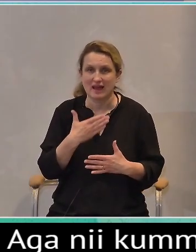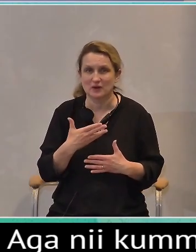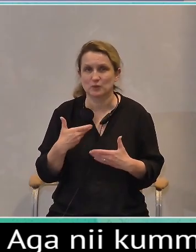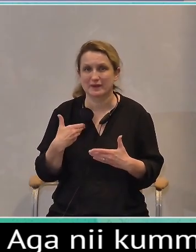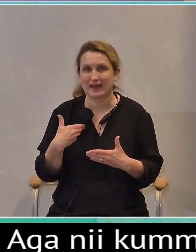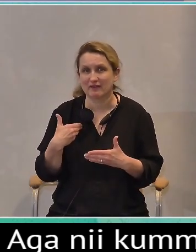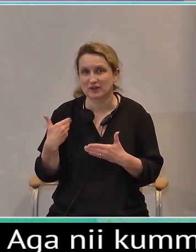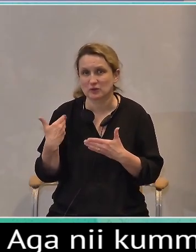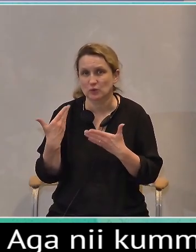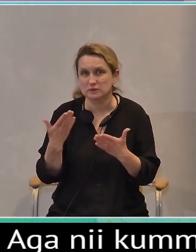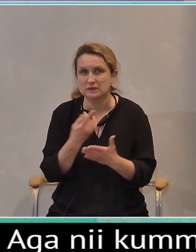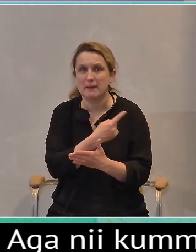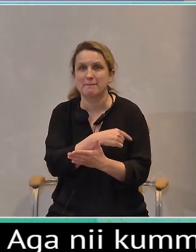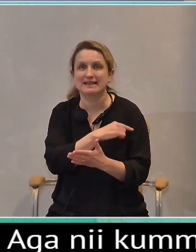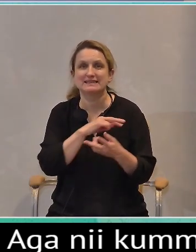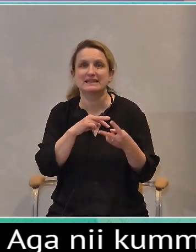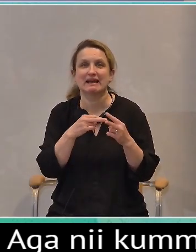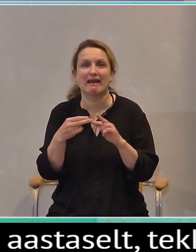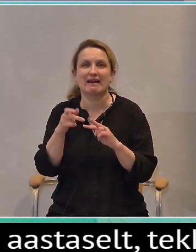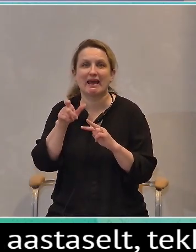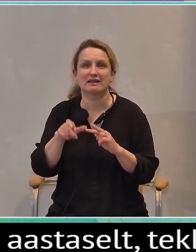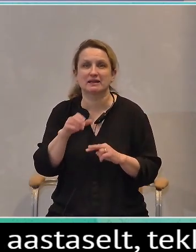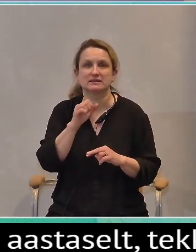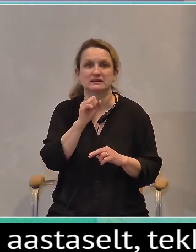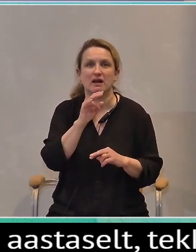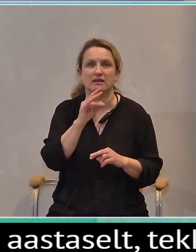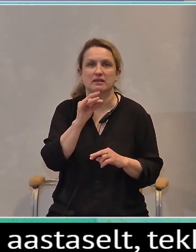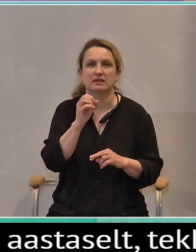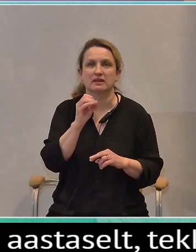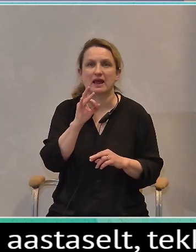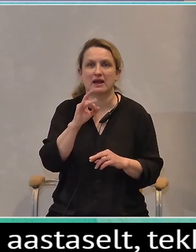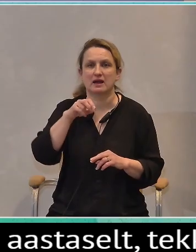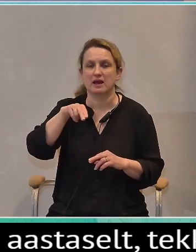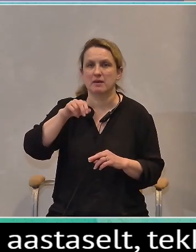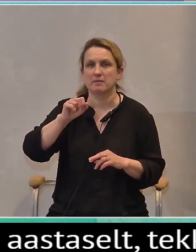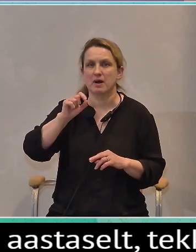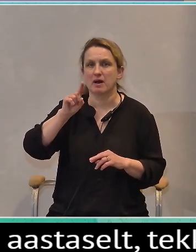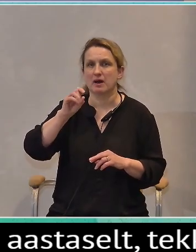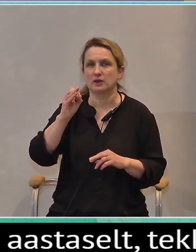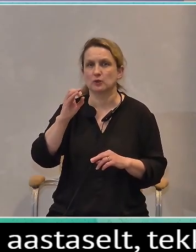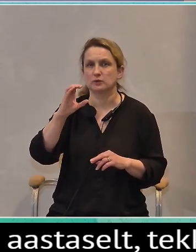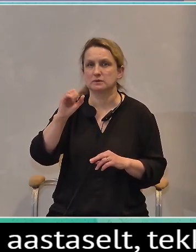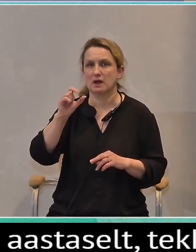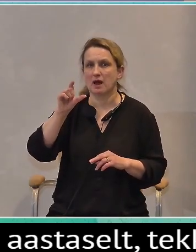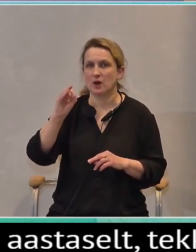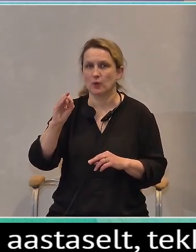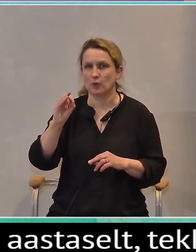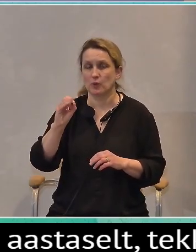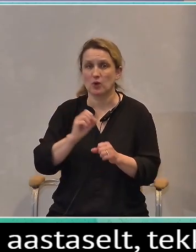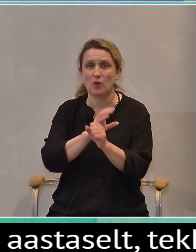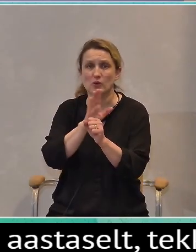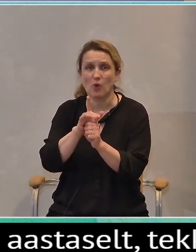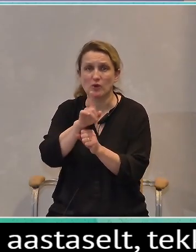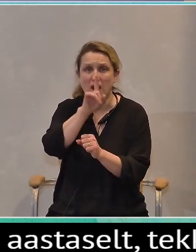And I would like to massively thank the medical geneticist Sander Pajusalu, who